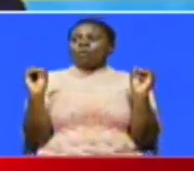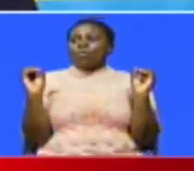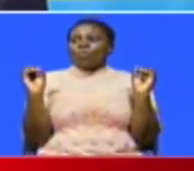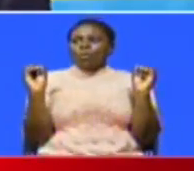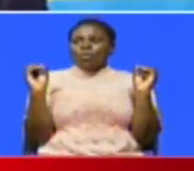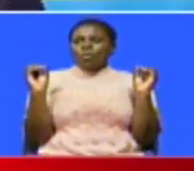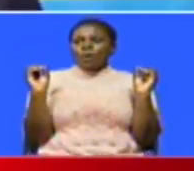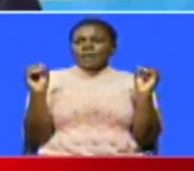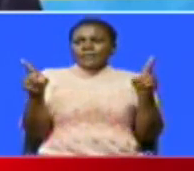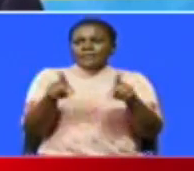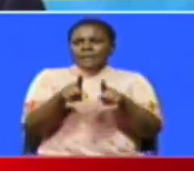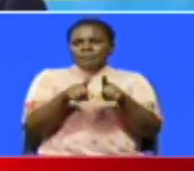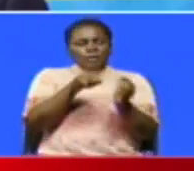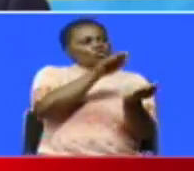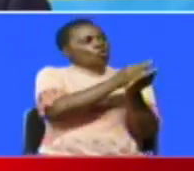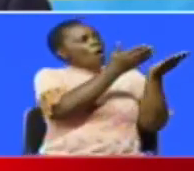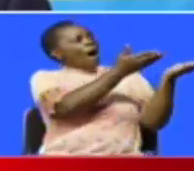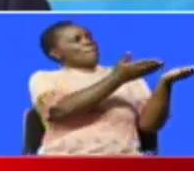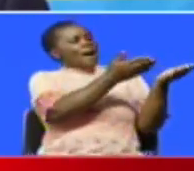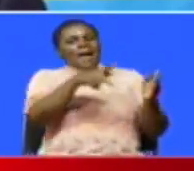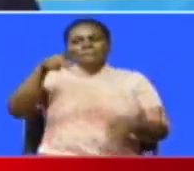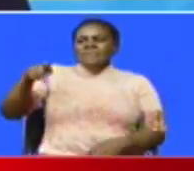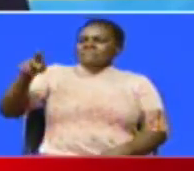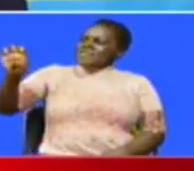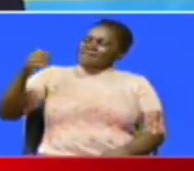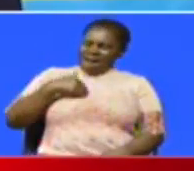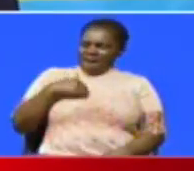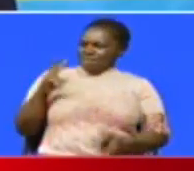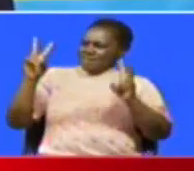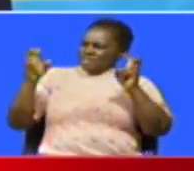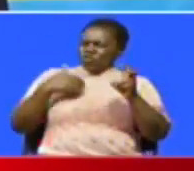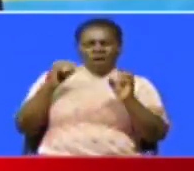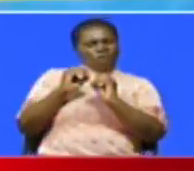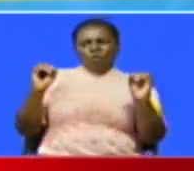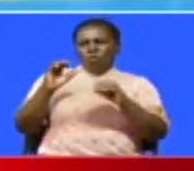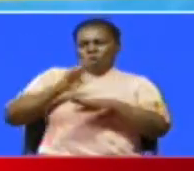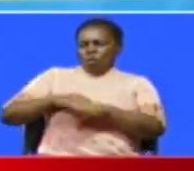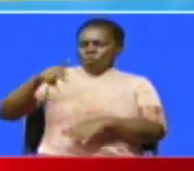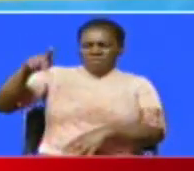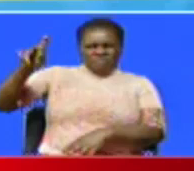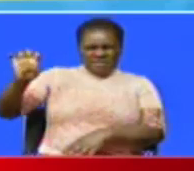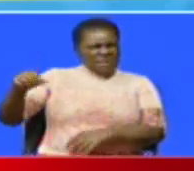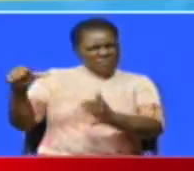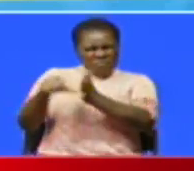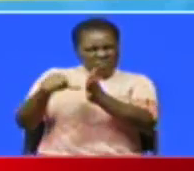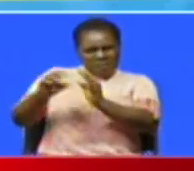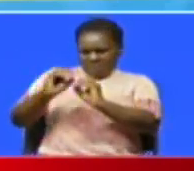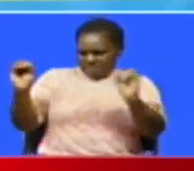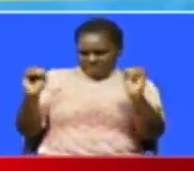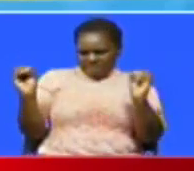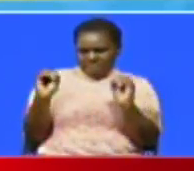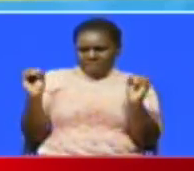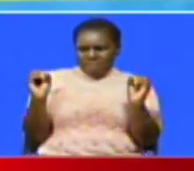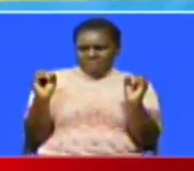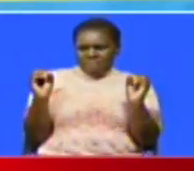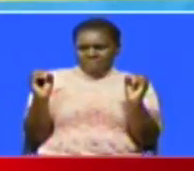PPEs. Even this store here has PPEs. So there is no issue, as far as we are concerned, of